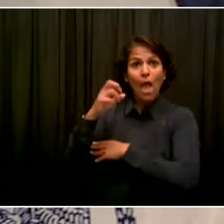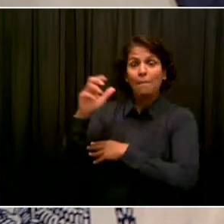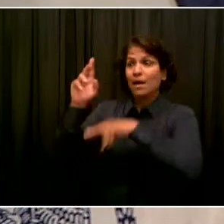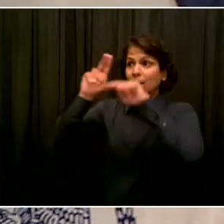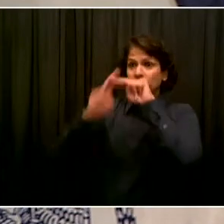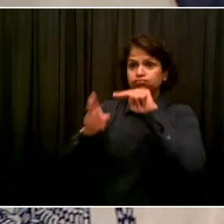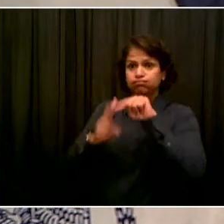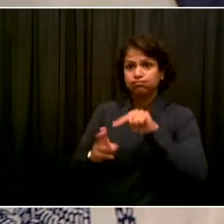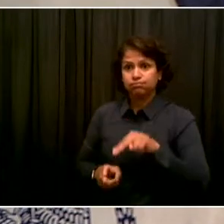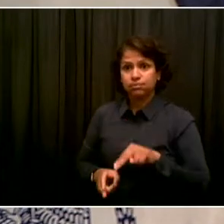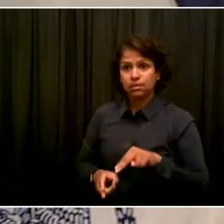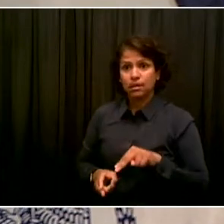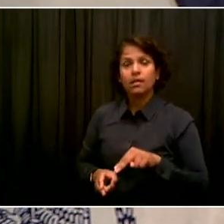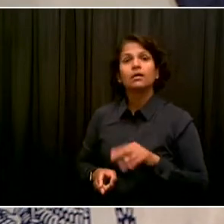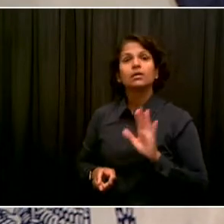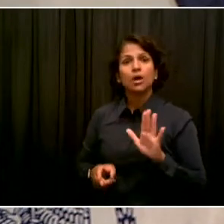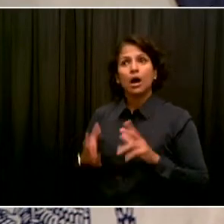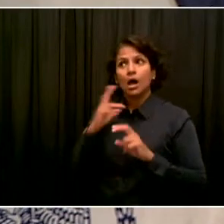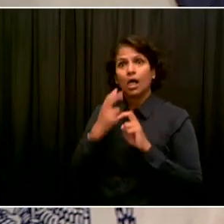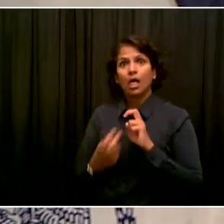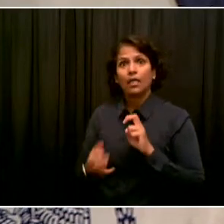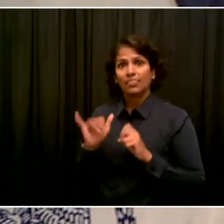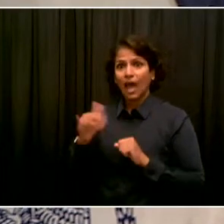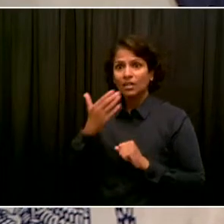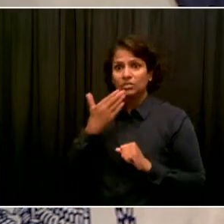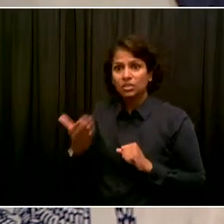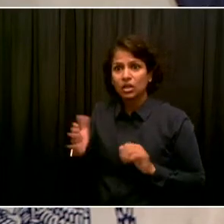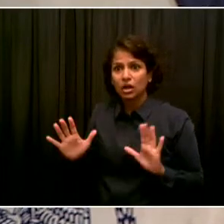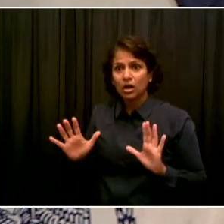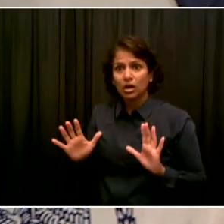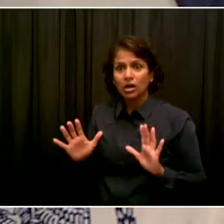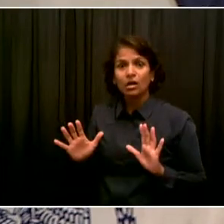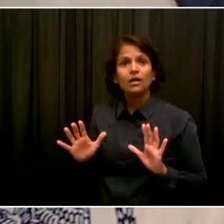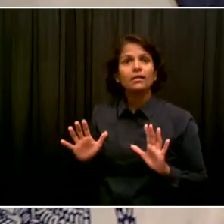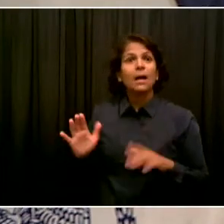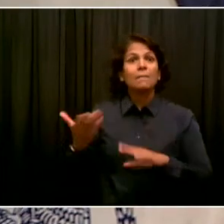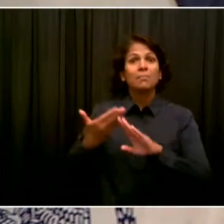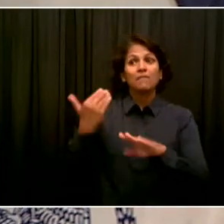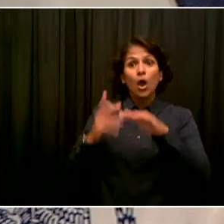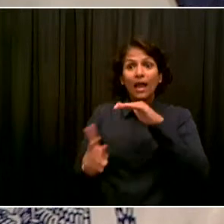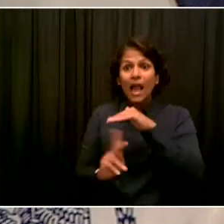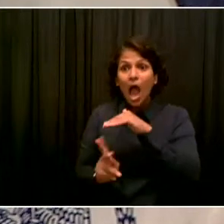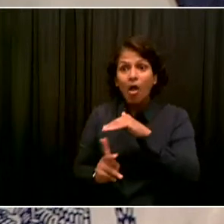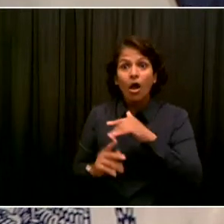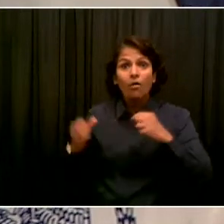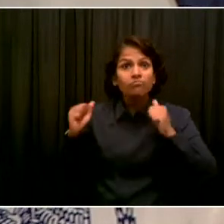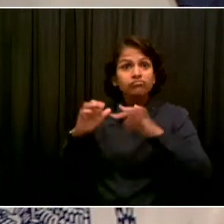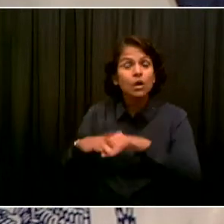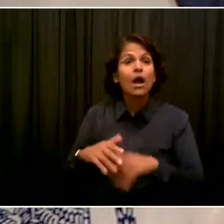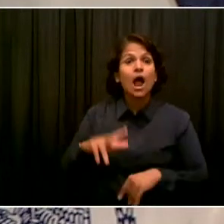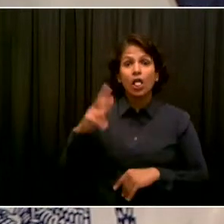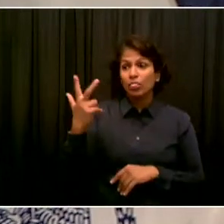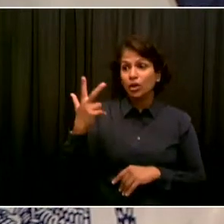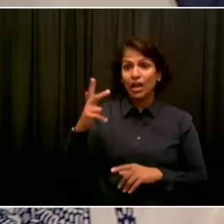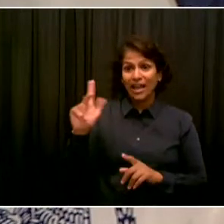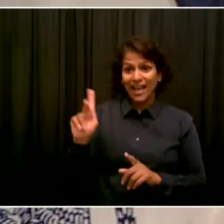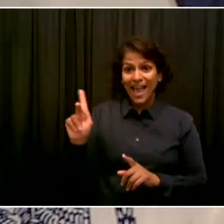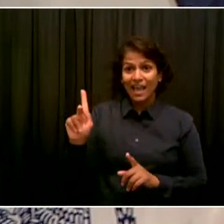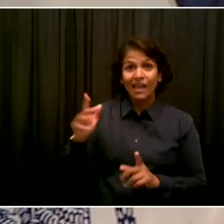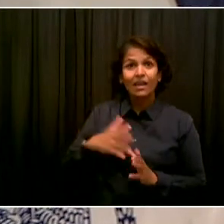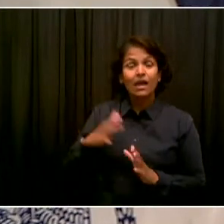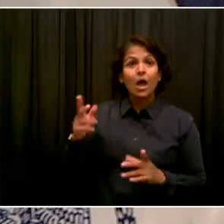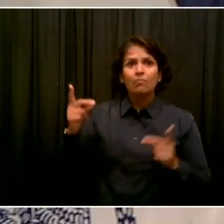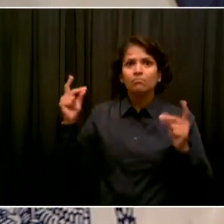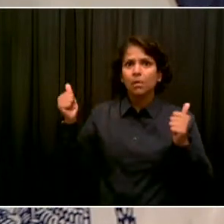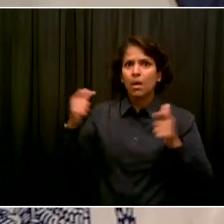breathtaking. Pre-K, stunningly fast how that was achieved, and 3K now behind it. These are very, very